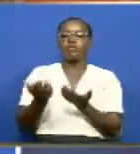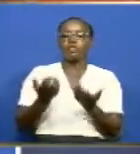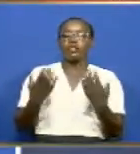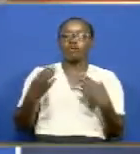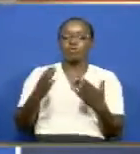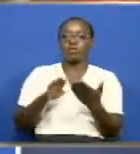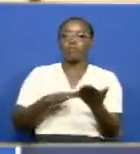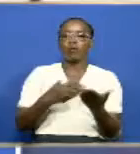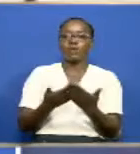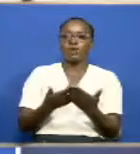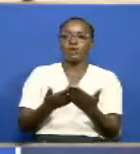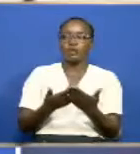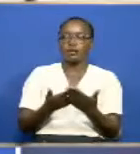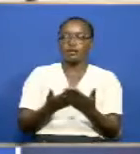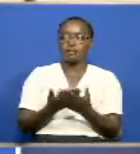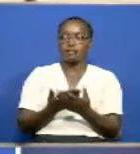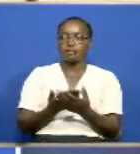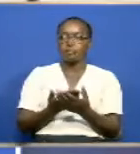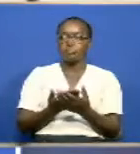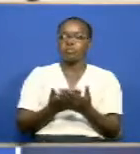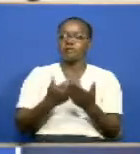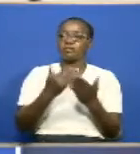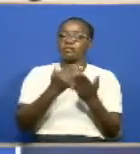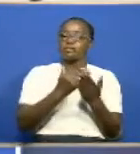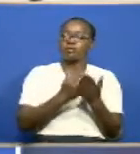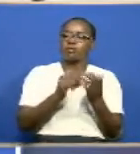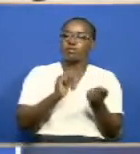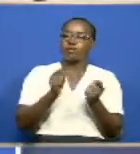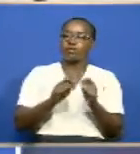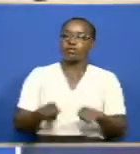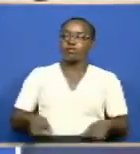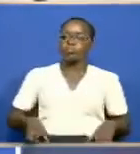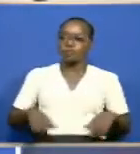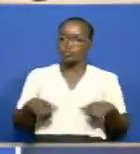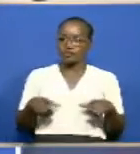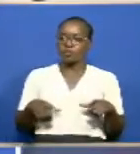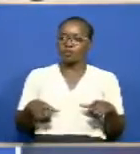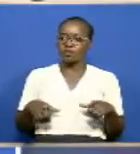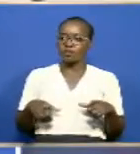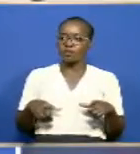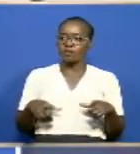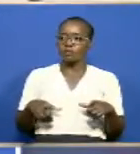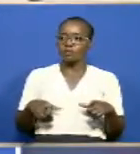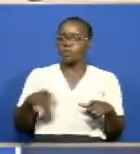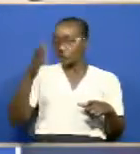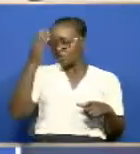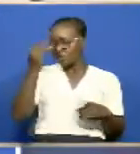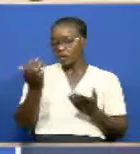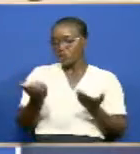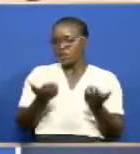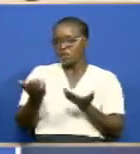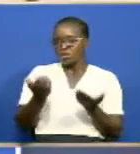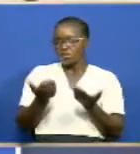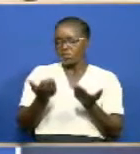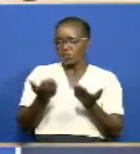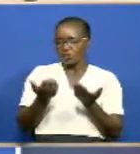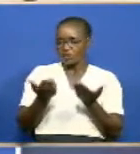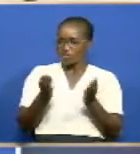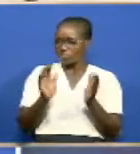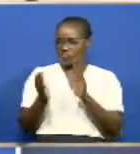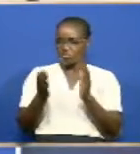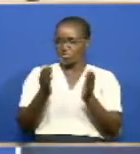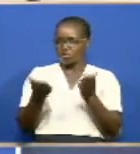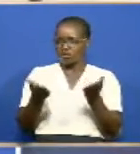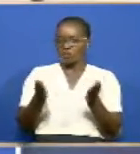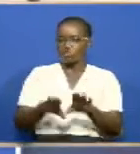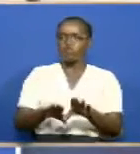applied. This program is changing lives and livelihoods because businesses that were near enough collapsing,